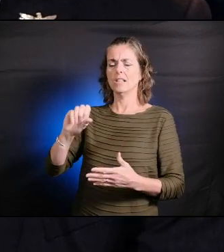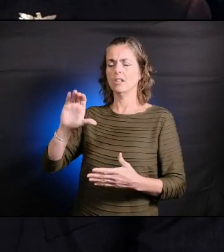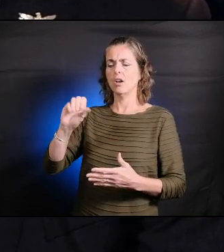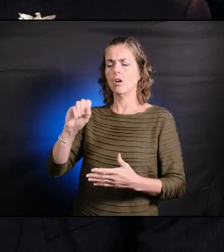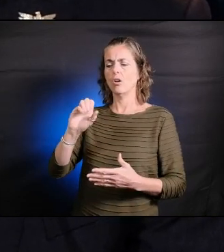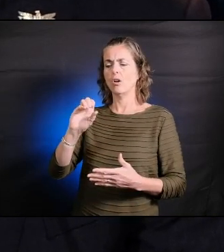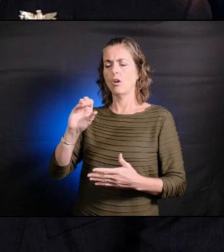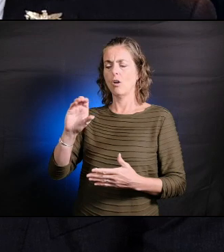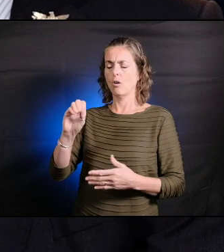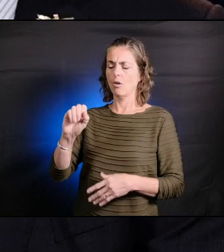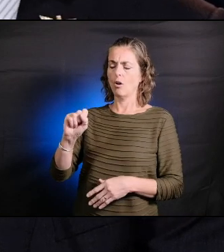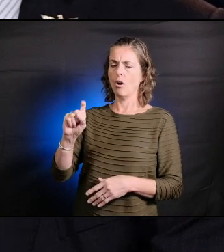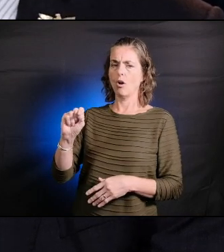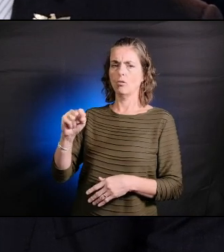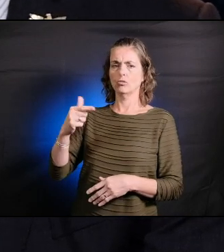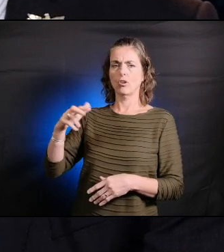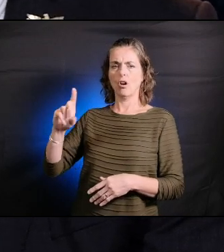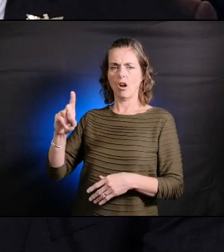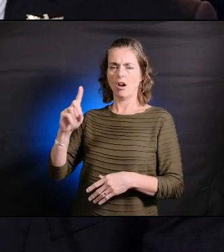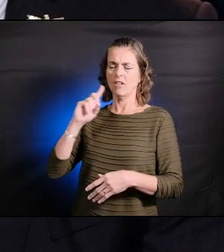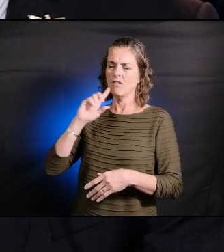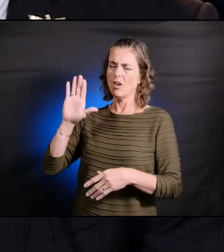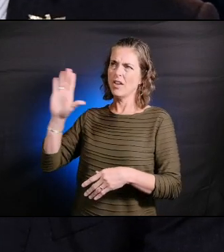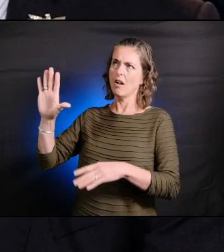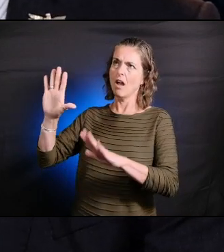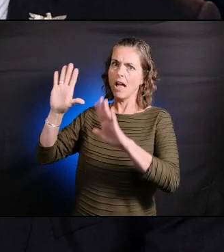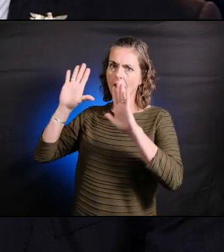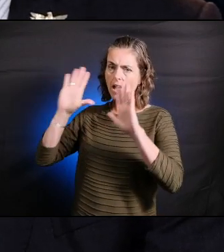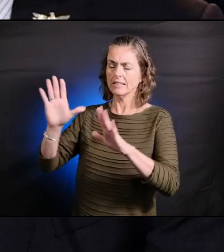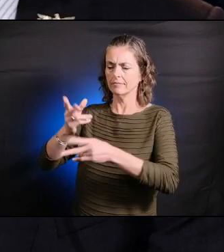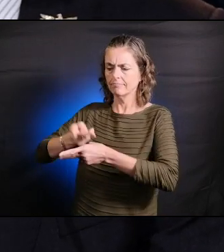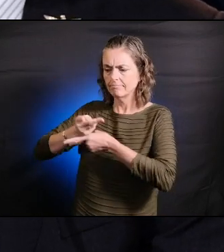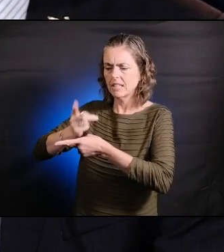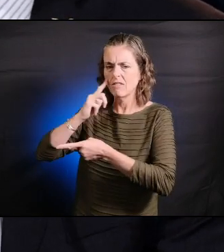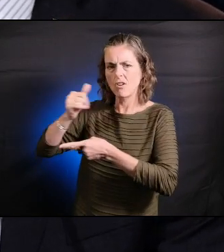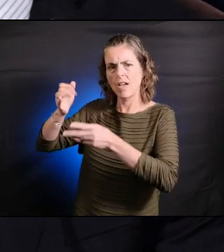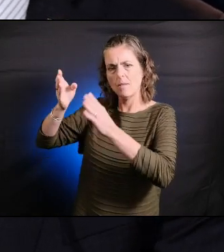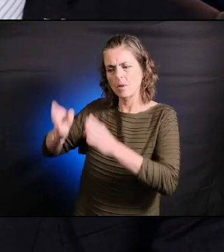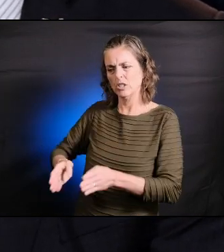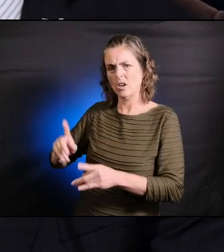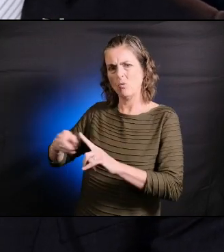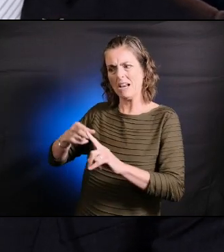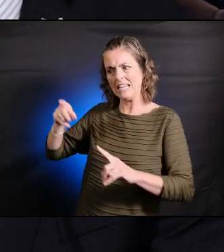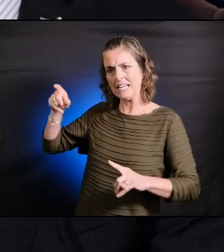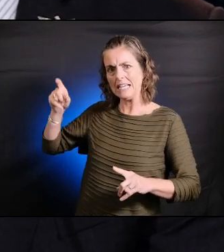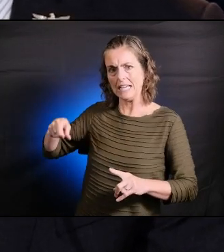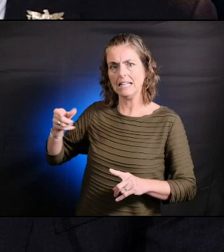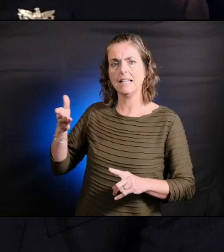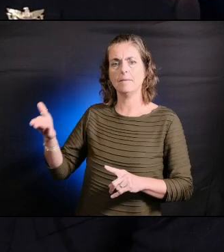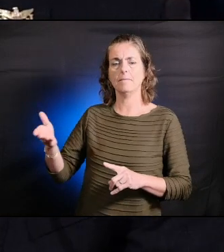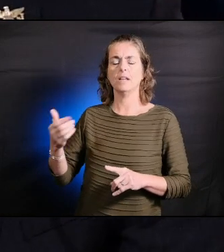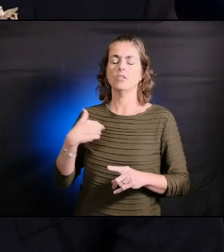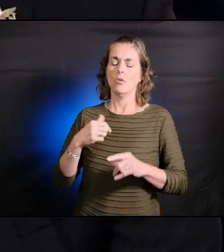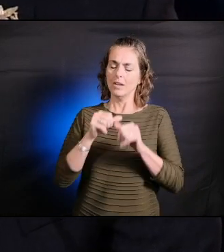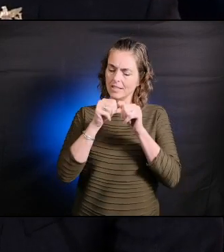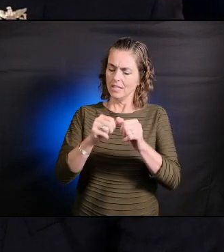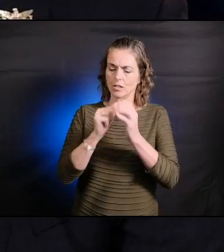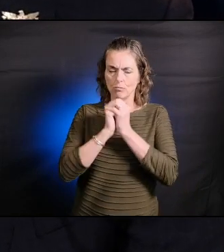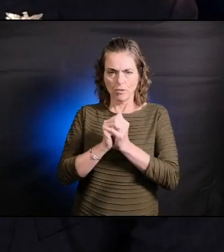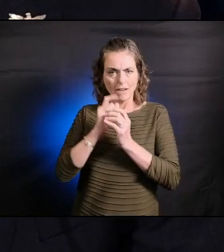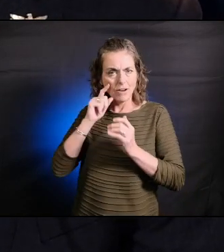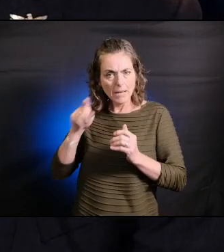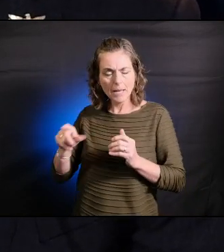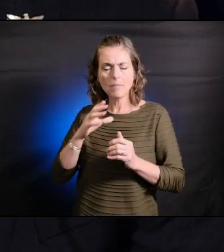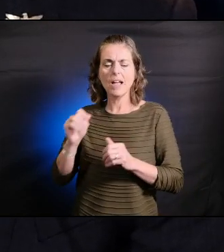this individual in his greatest time of need. We continue to pray for him as well and the other COVID